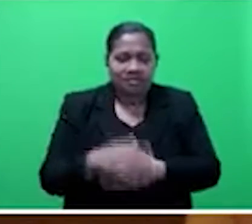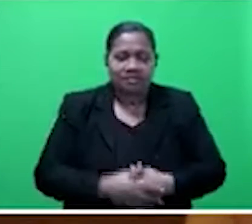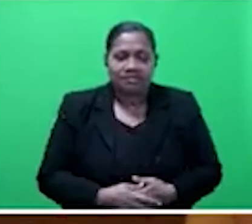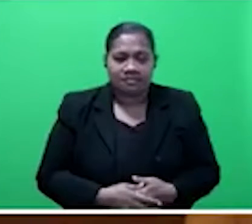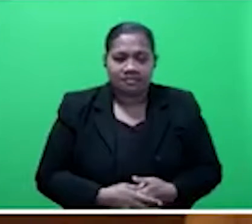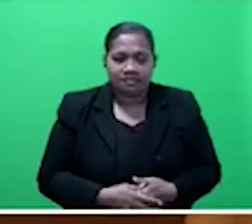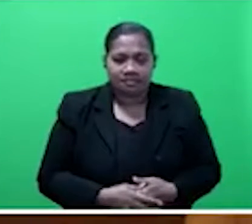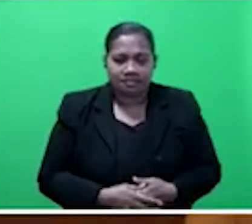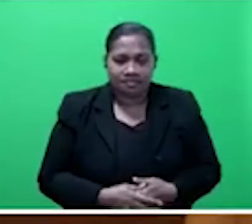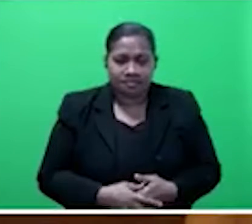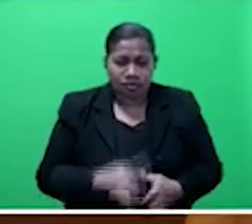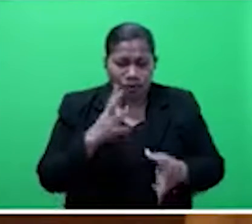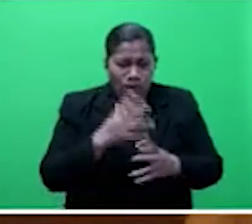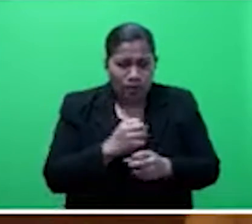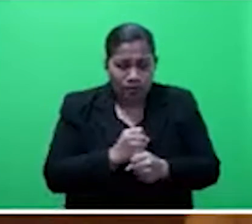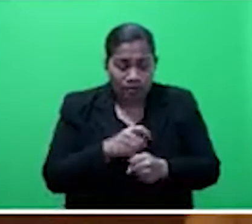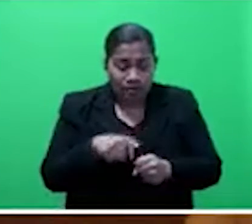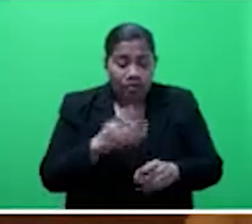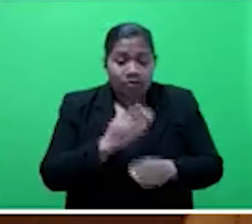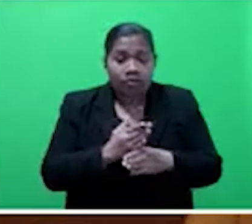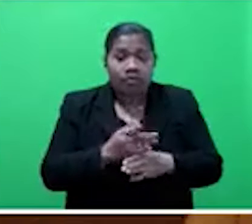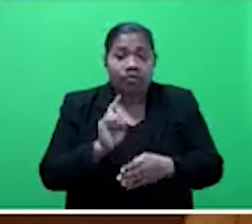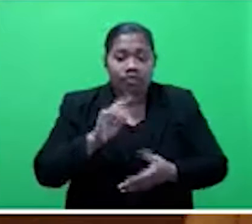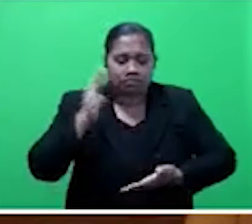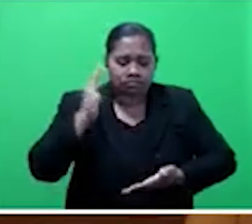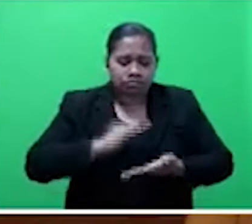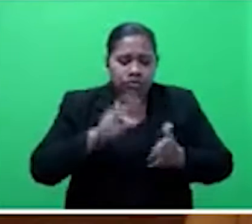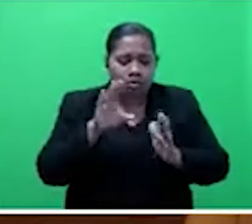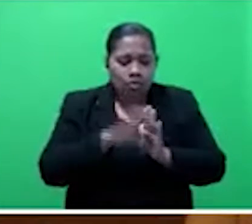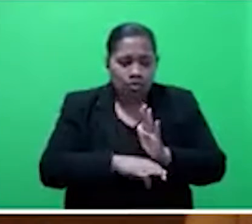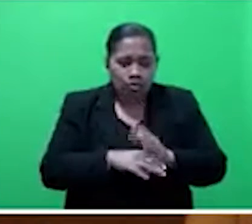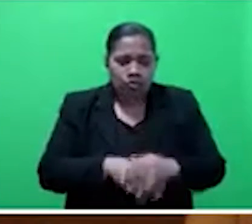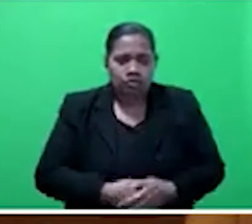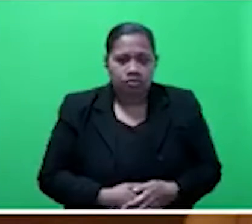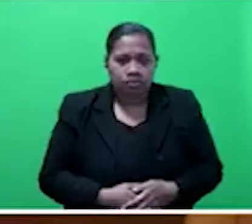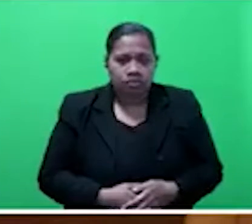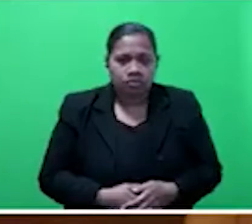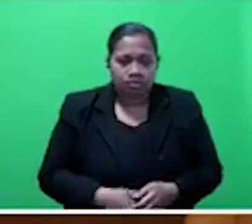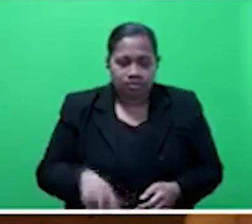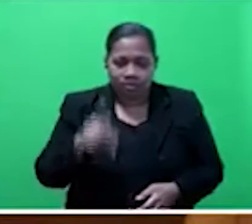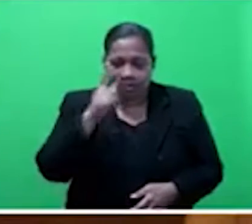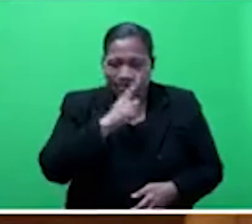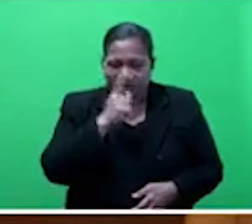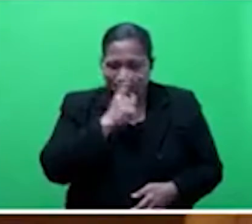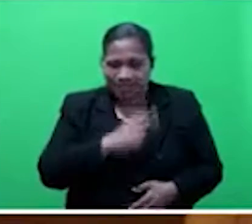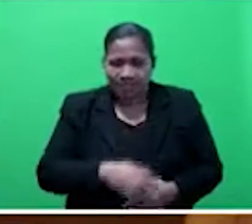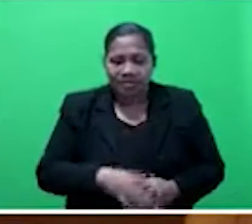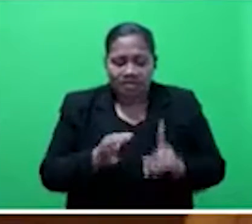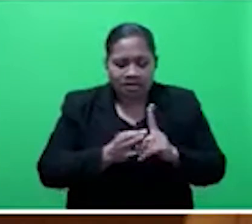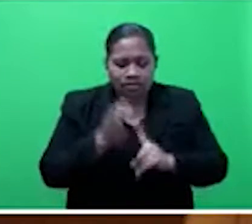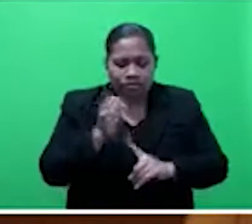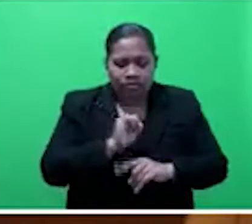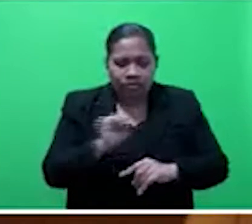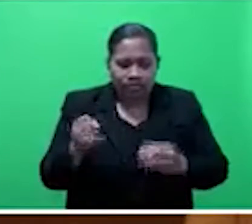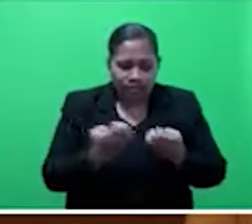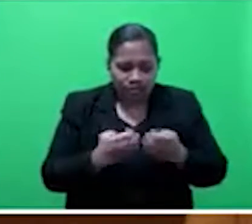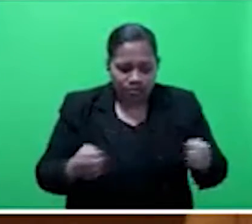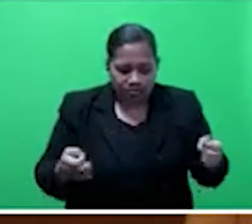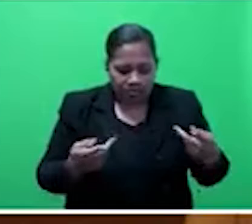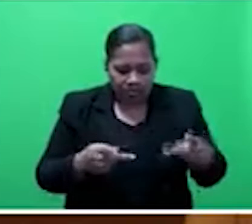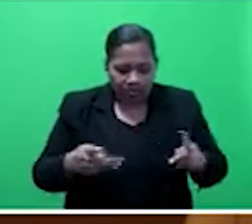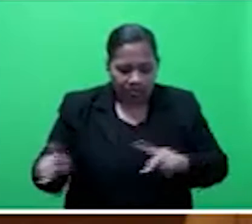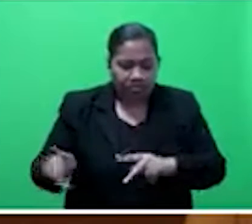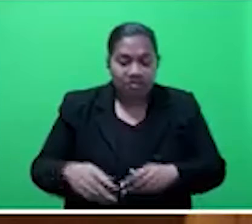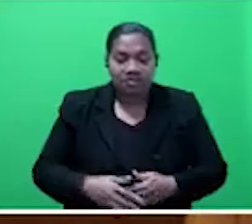Overall, this initiative reduces the cost of to the general public and improves the equipment performance and